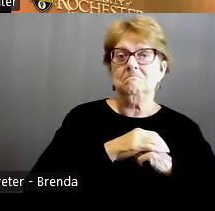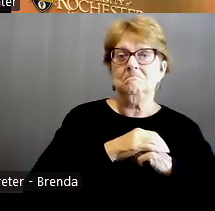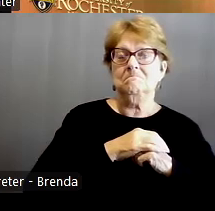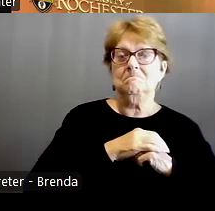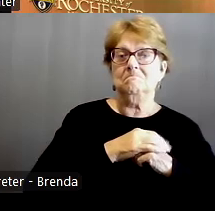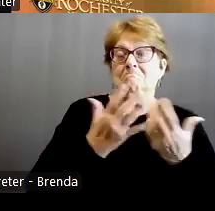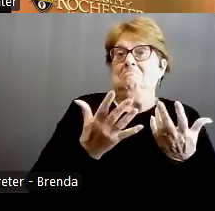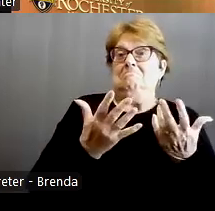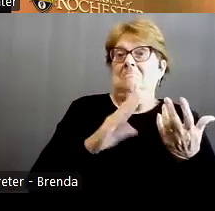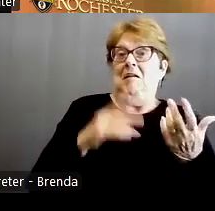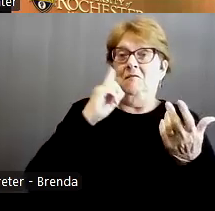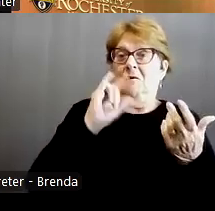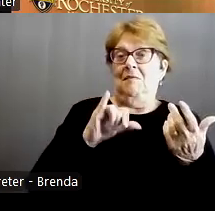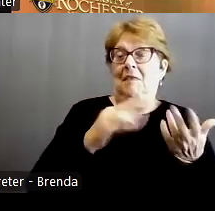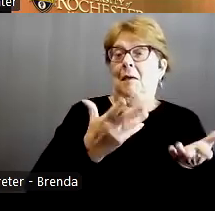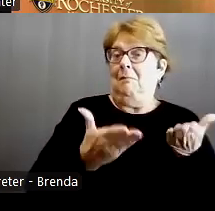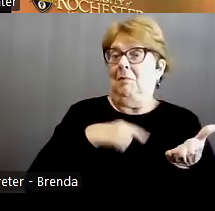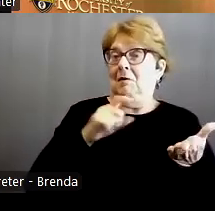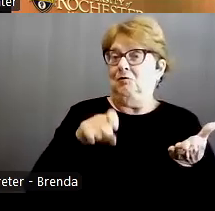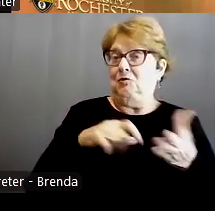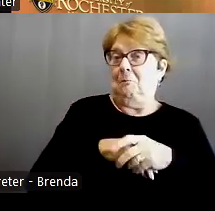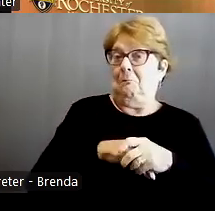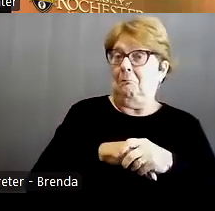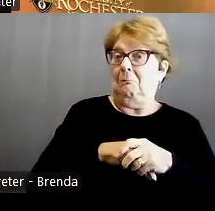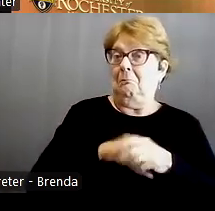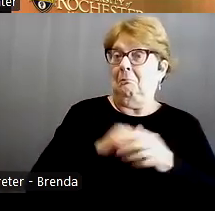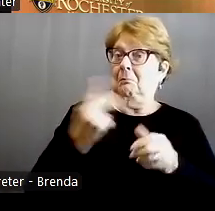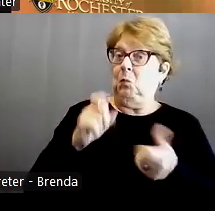Never thought about that, but it's interesting. Maybe I should. We should talk.